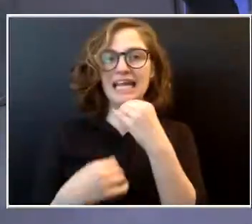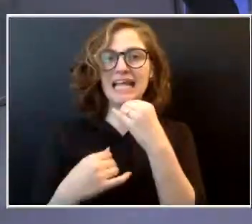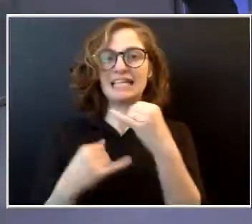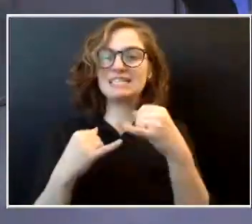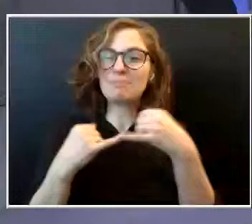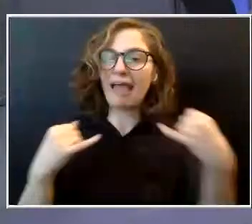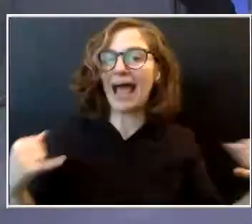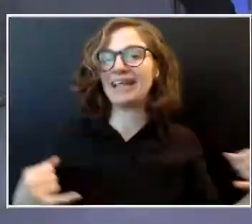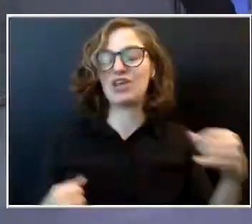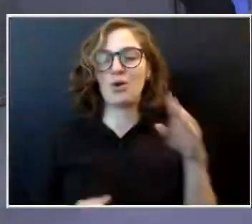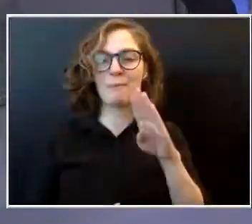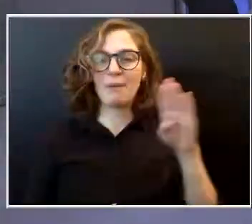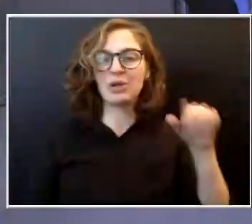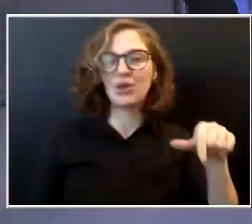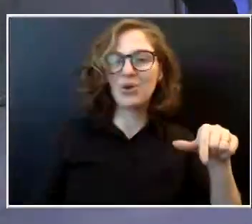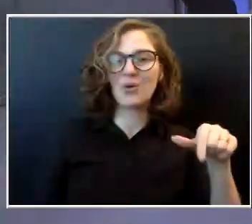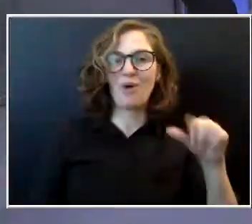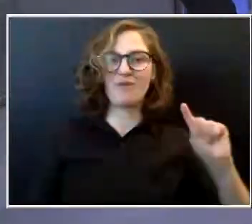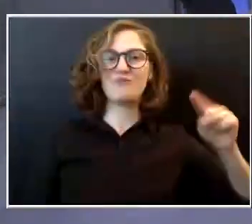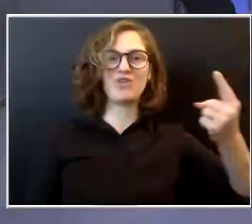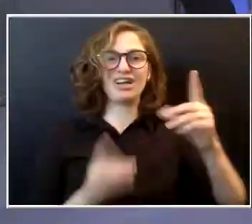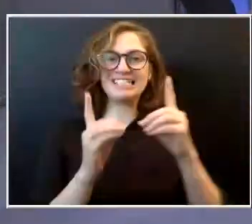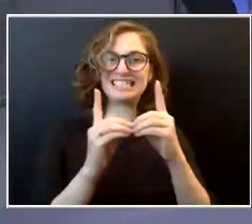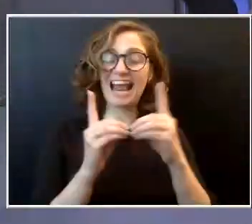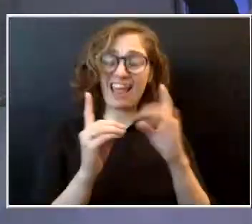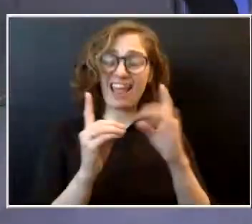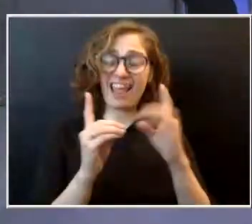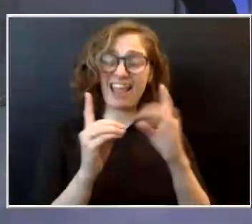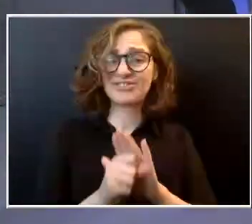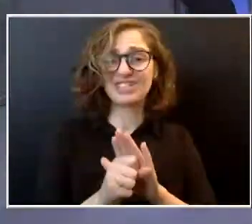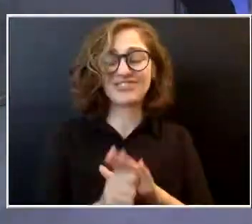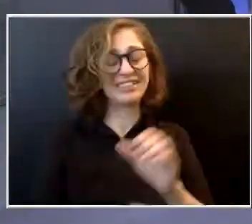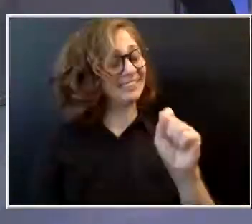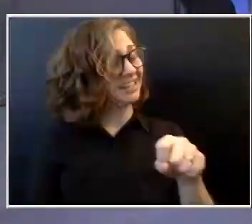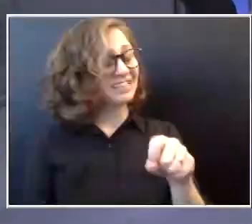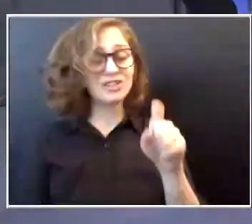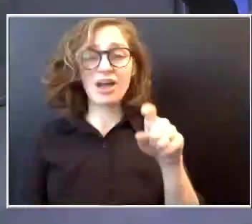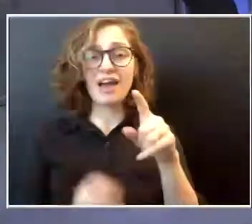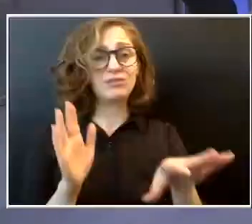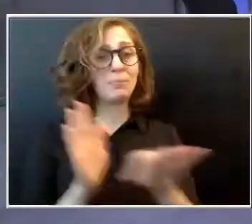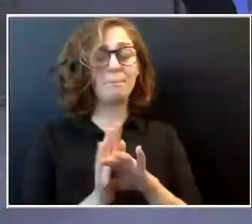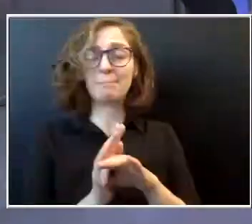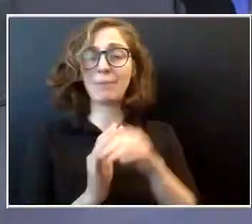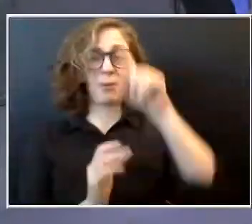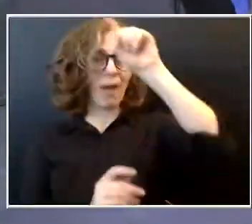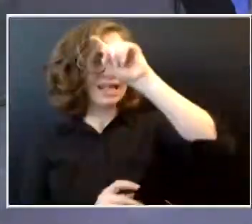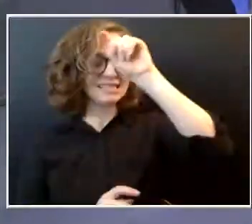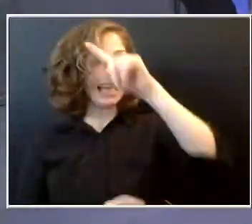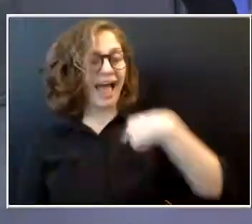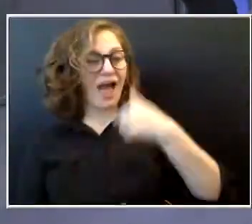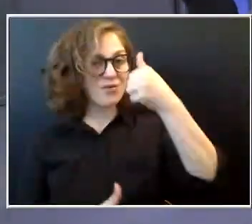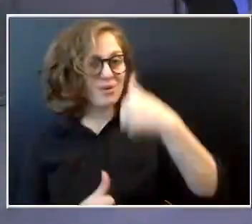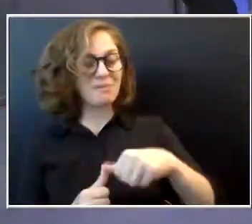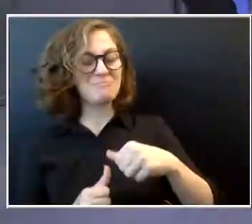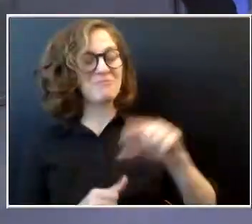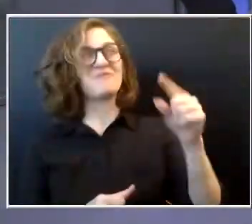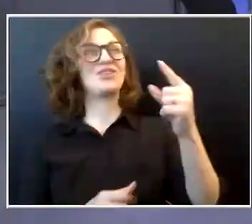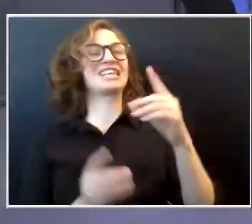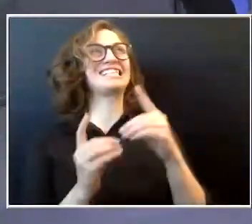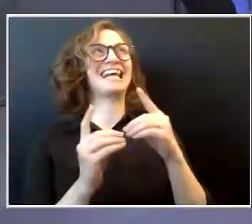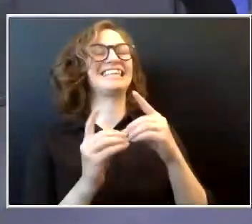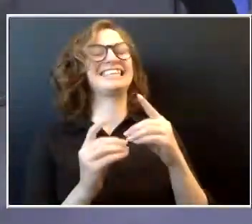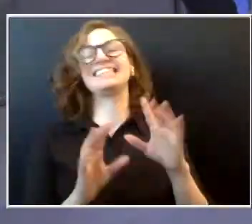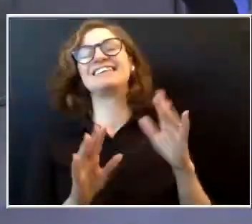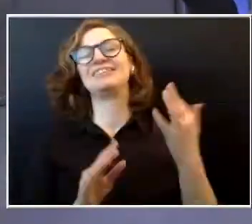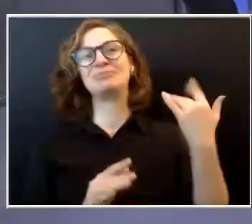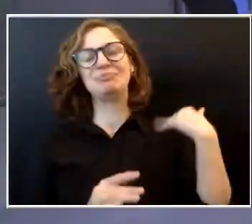it's very stressful. You have to choose wisely when Maybe you're on your first date. a bad date idea. You guys remember that? I remember going back to first dates. So, Dr. Nawalnik,